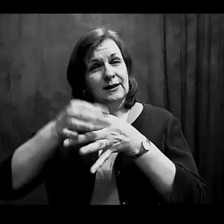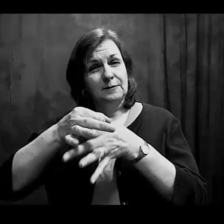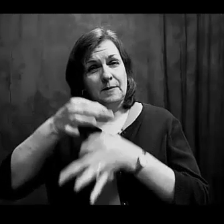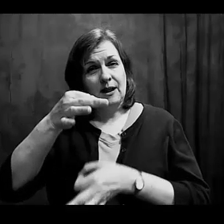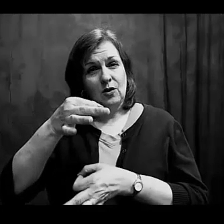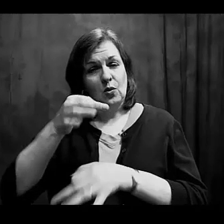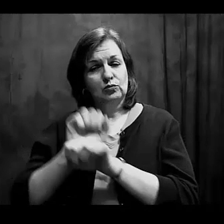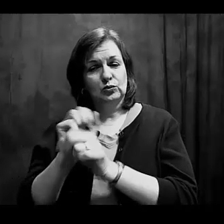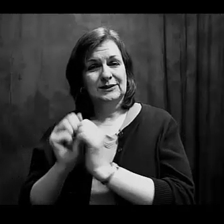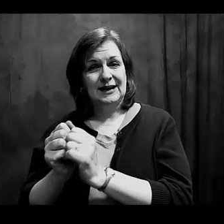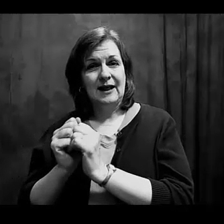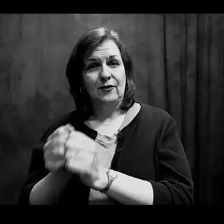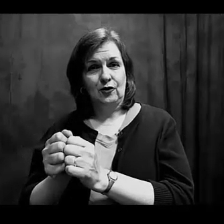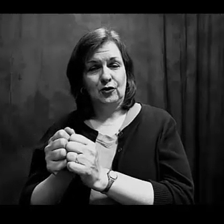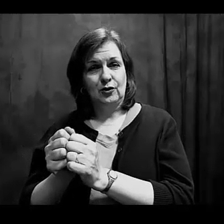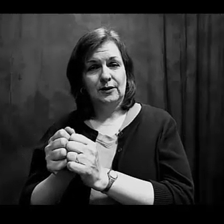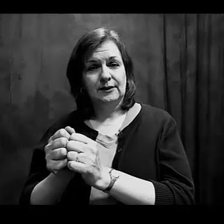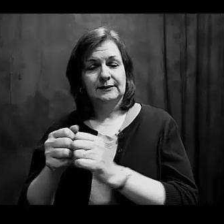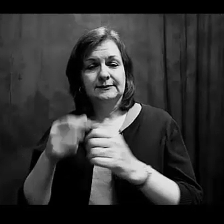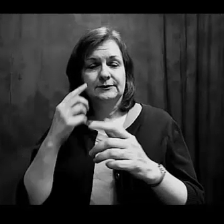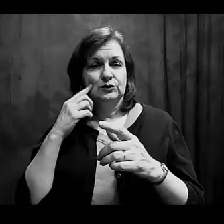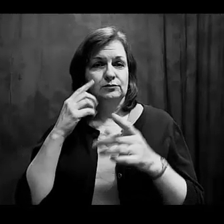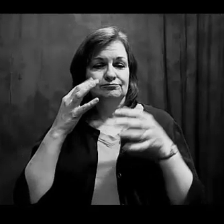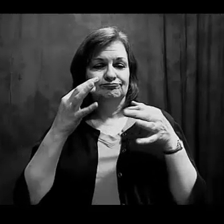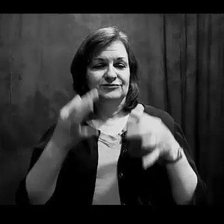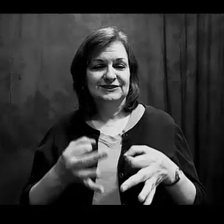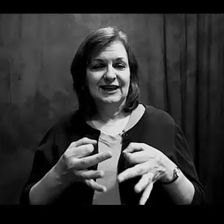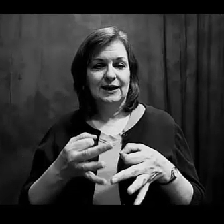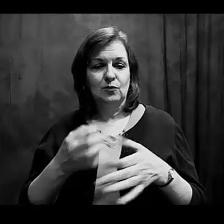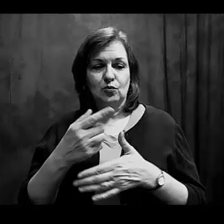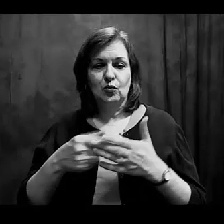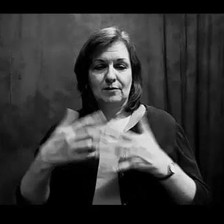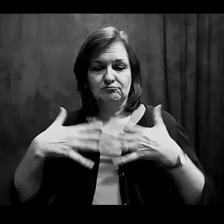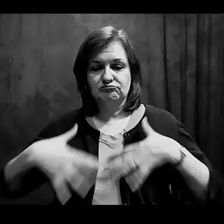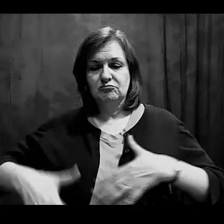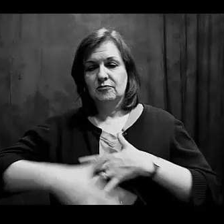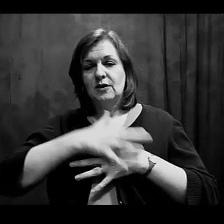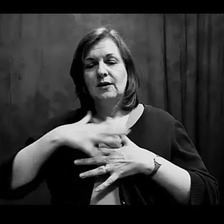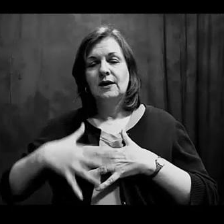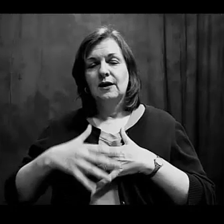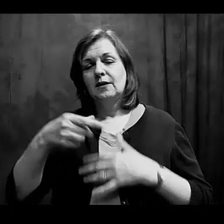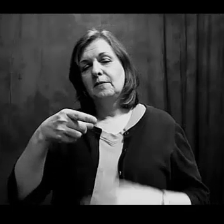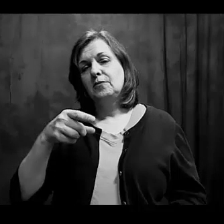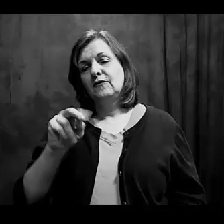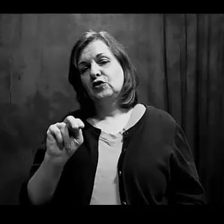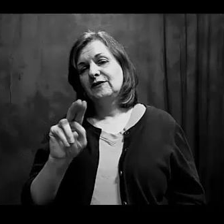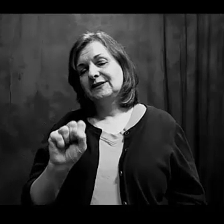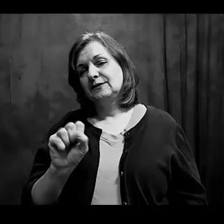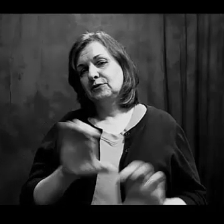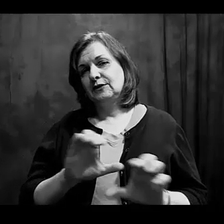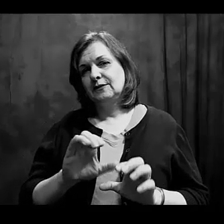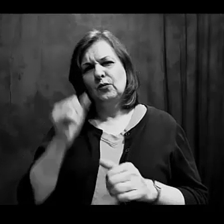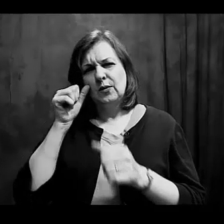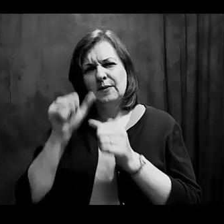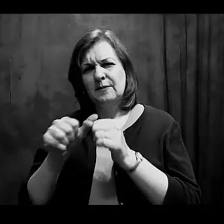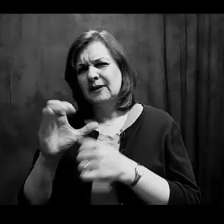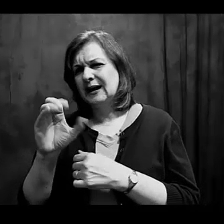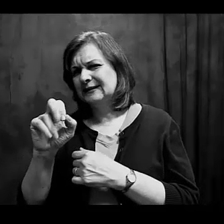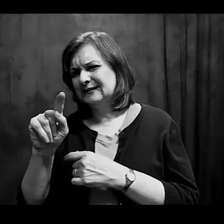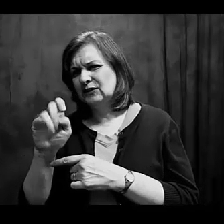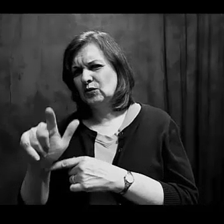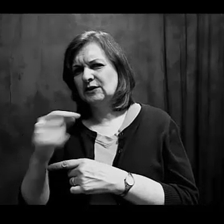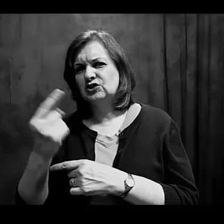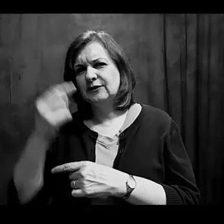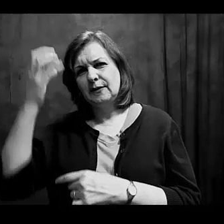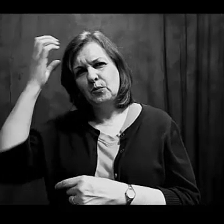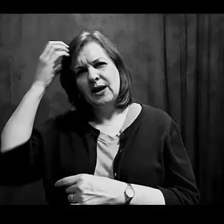work together to direct the effects of your peripheral nervous system. So remember, we said central is just brain and spinal